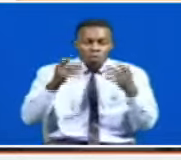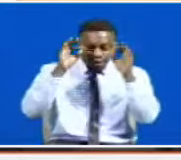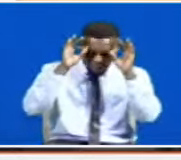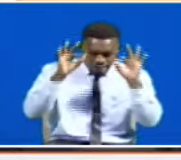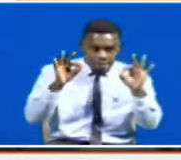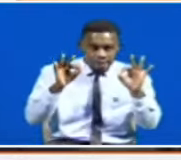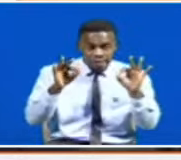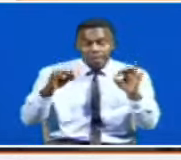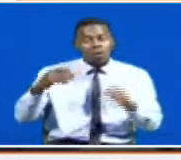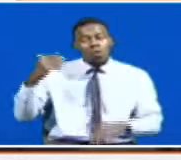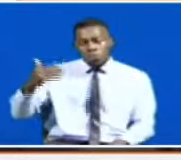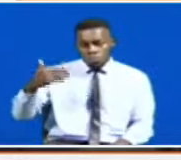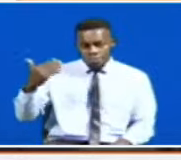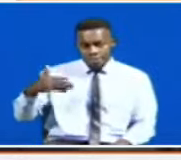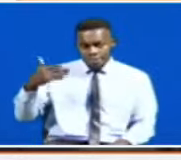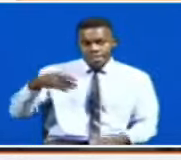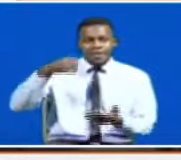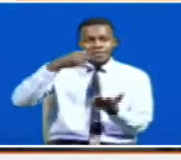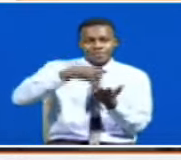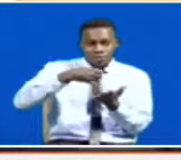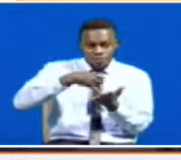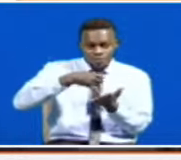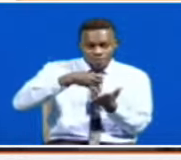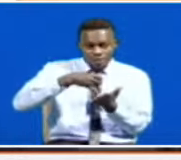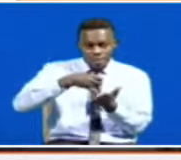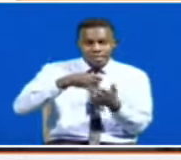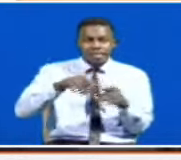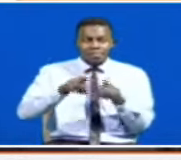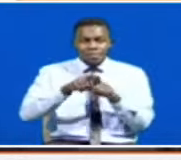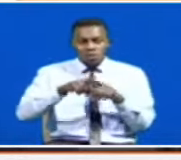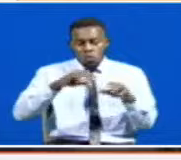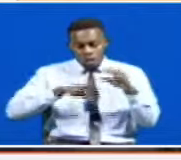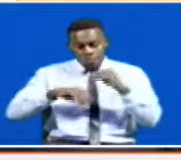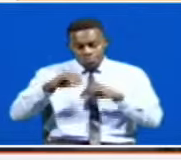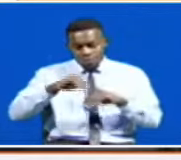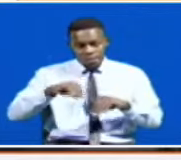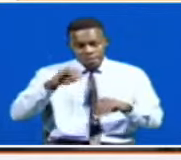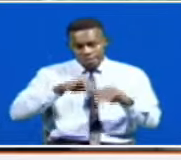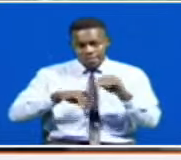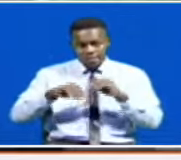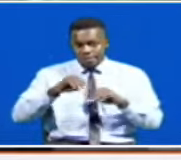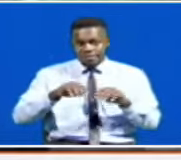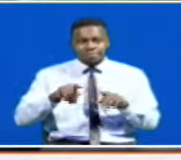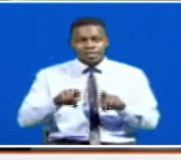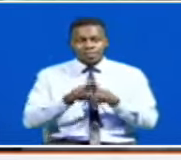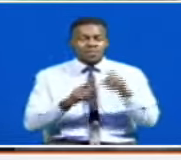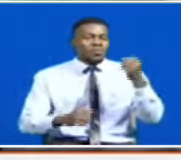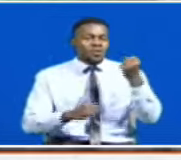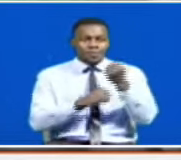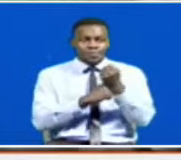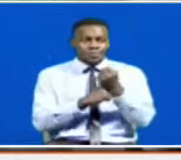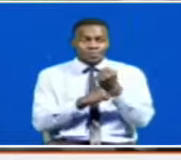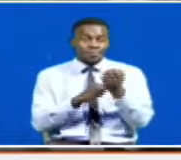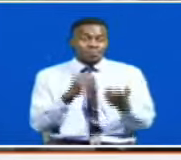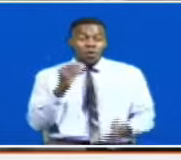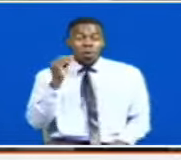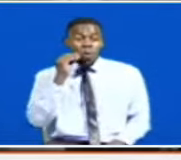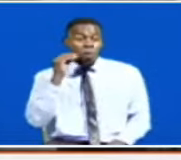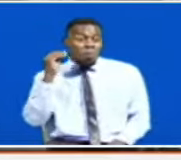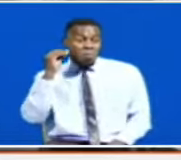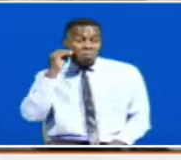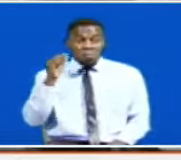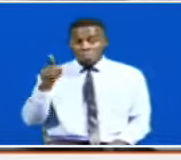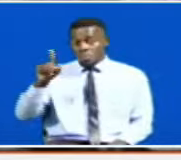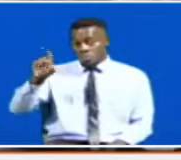ceremonies, she always contributes, and her contribution is so conspicuous. Nyumbani kwake mwenda zake mtaa